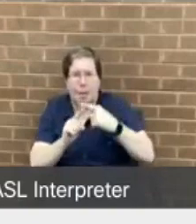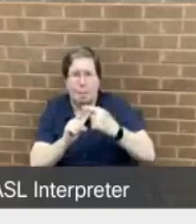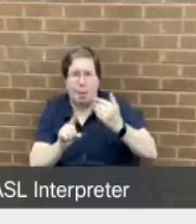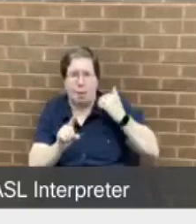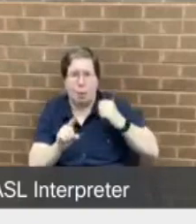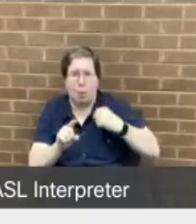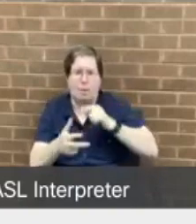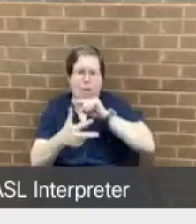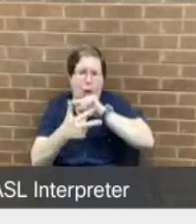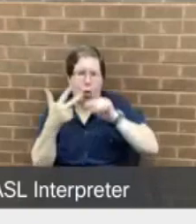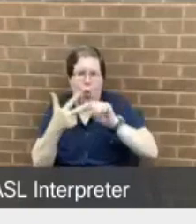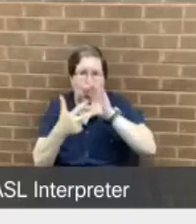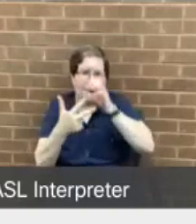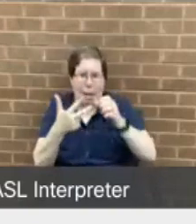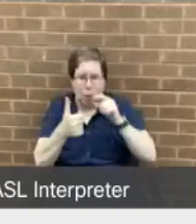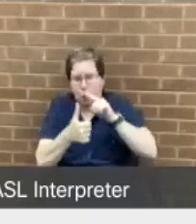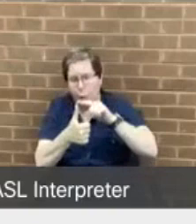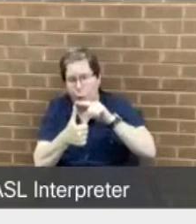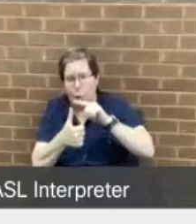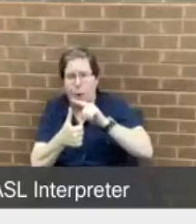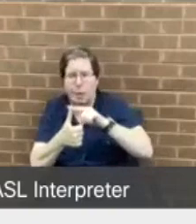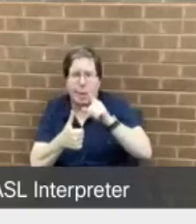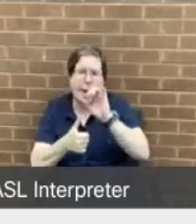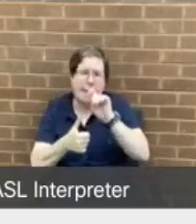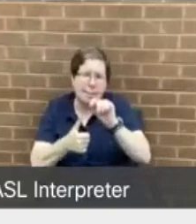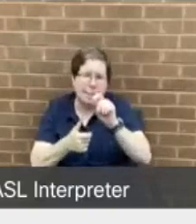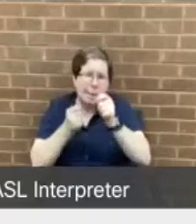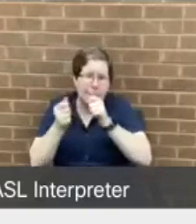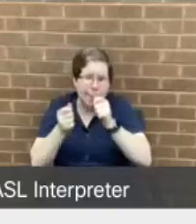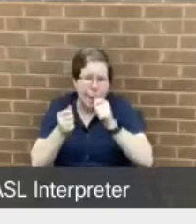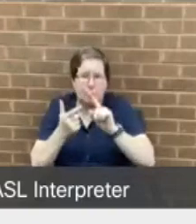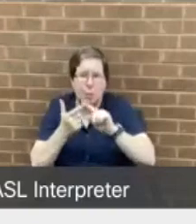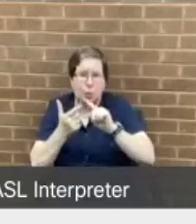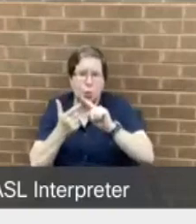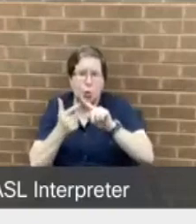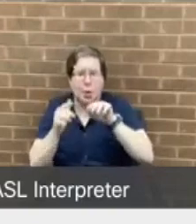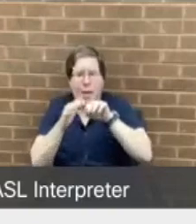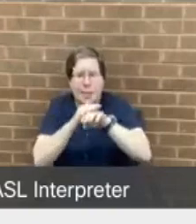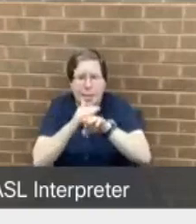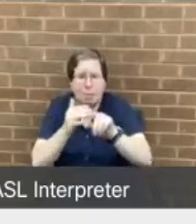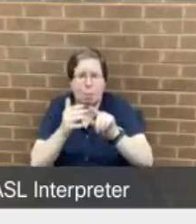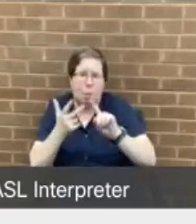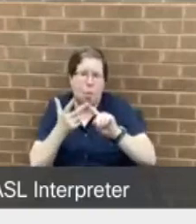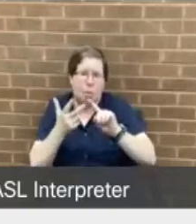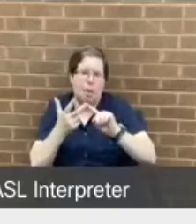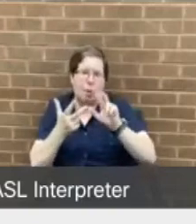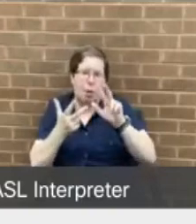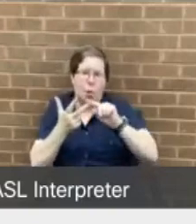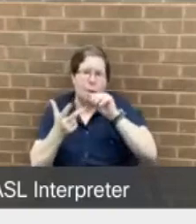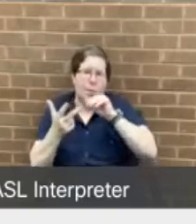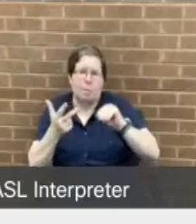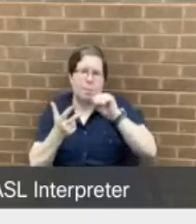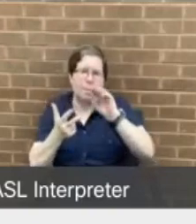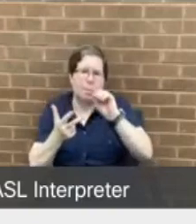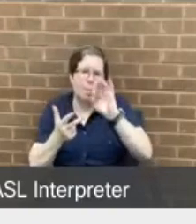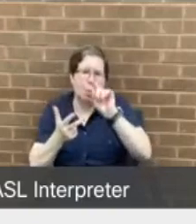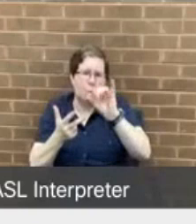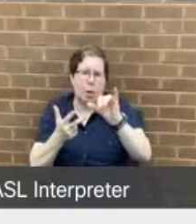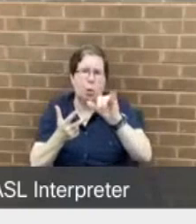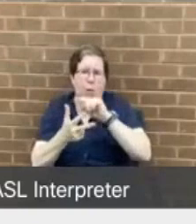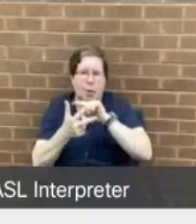main categories, one being asset management, two being accessibility, and three being mobility. So